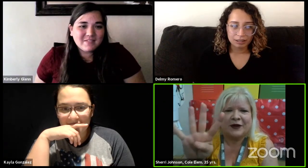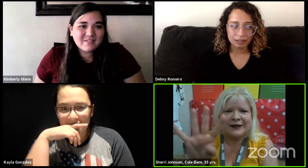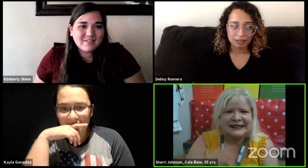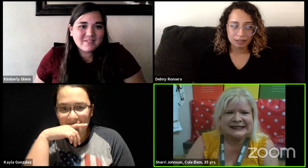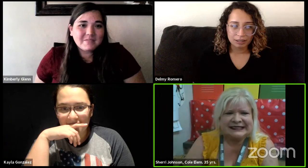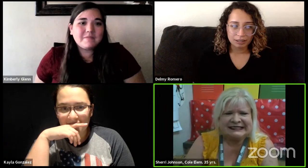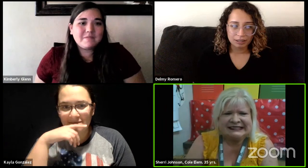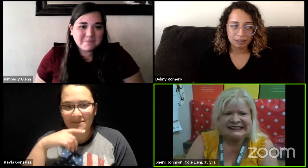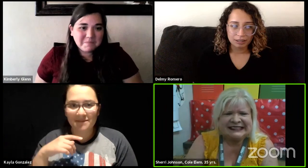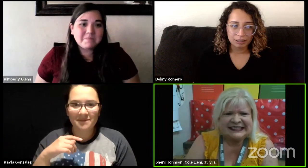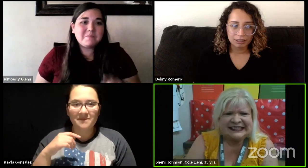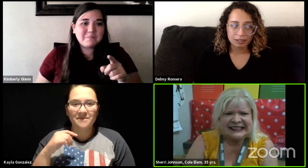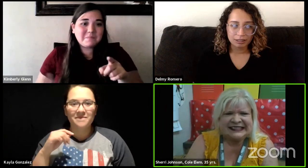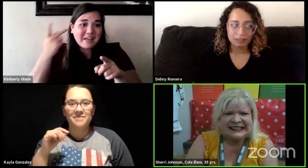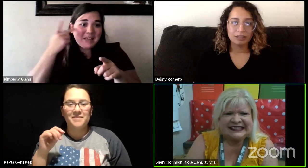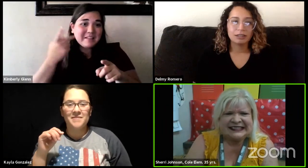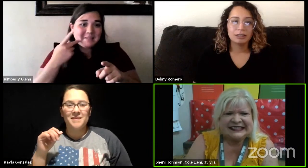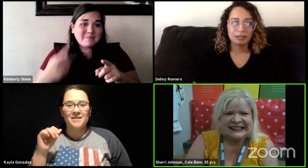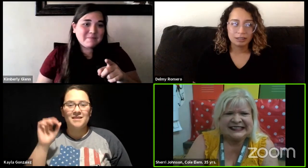1984?